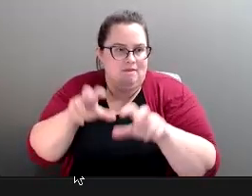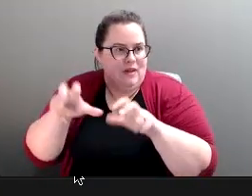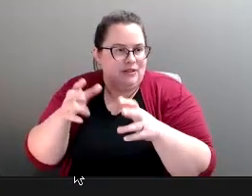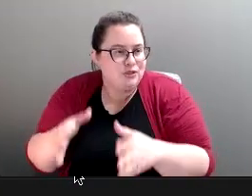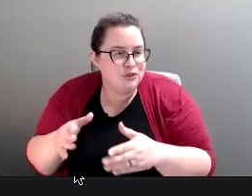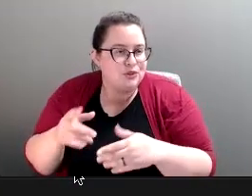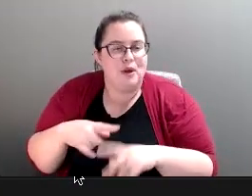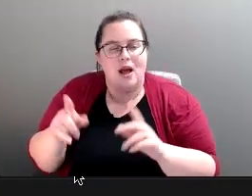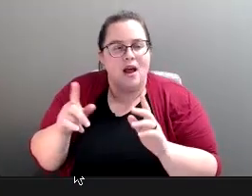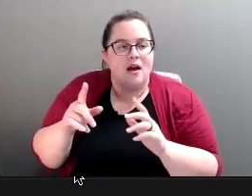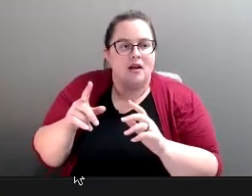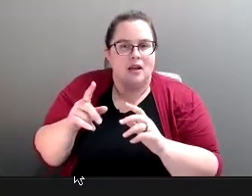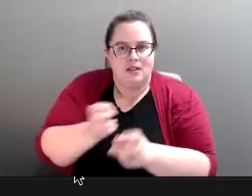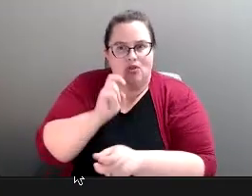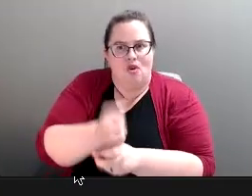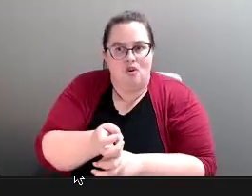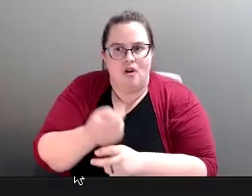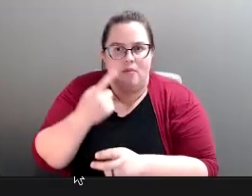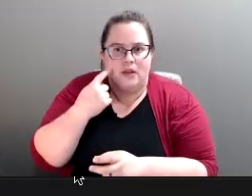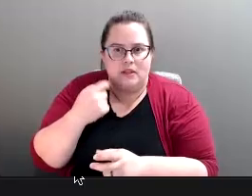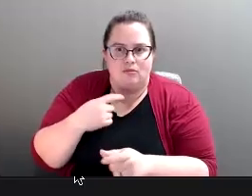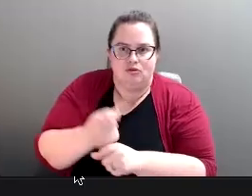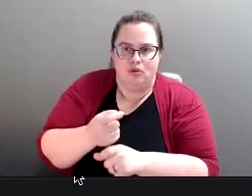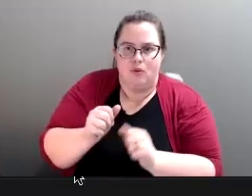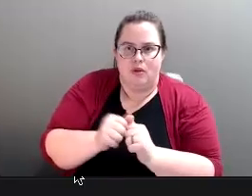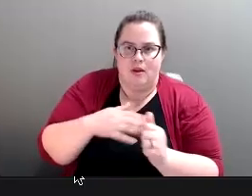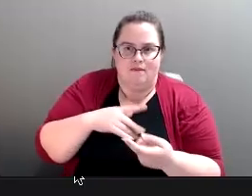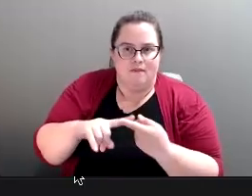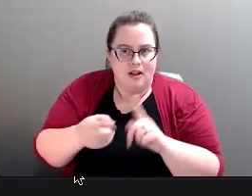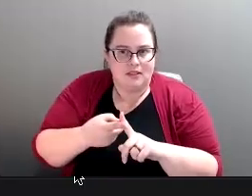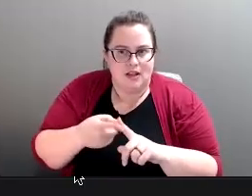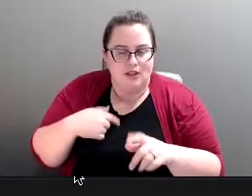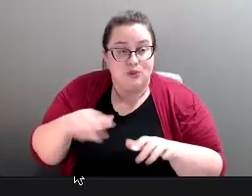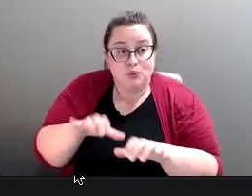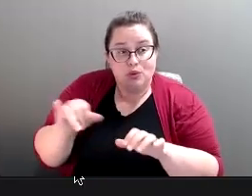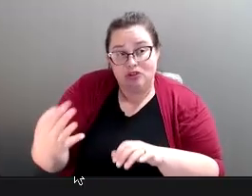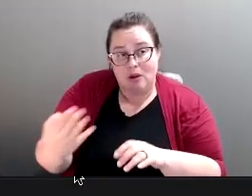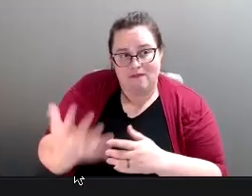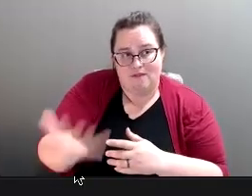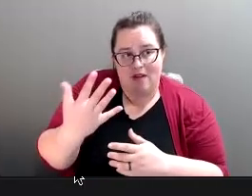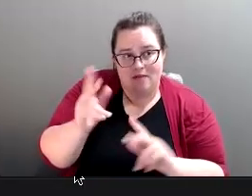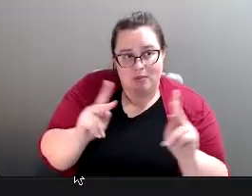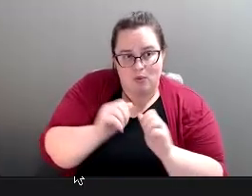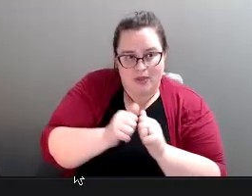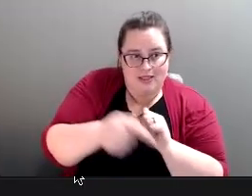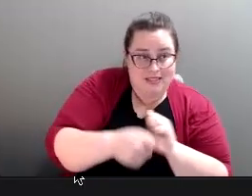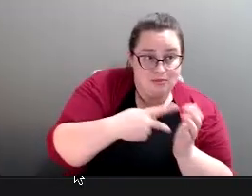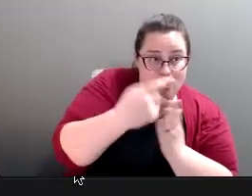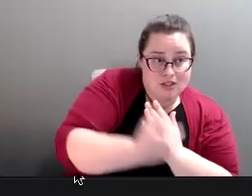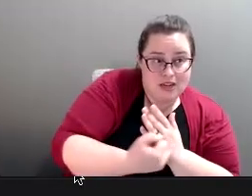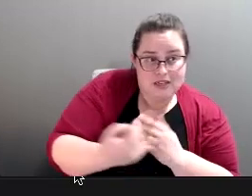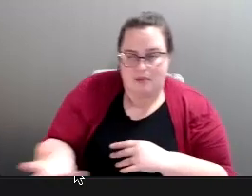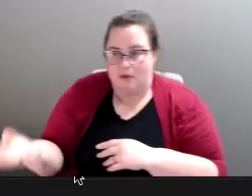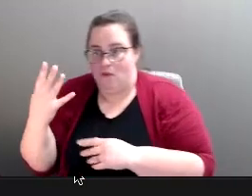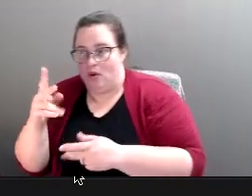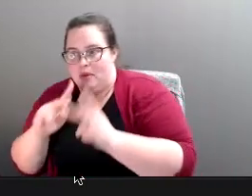it's, so it's hard because like I was joking with my friends, like I do the job of five people with this project, and I do the job of maybe four